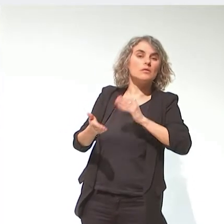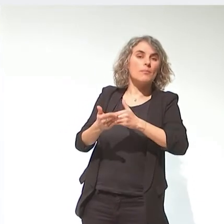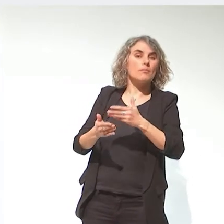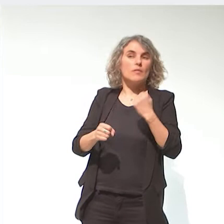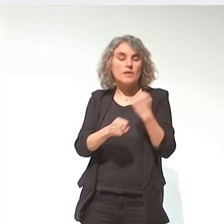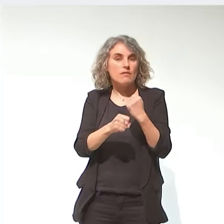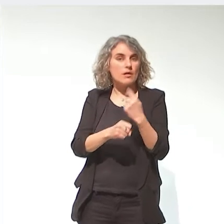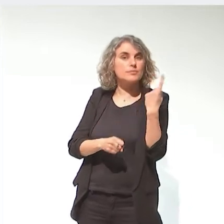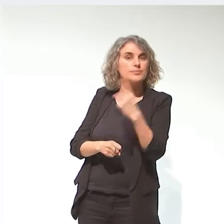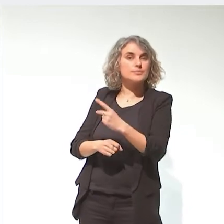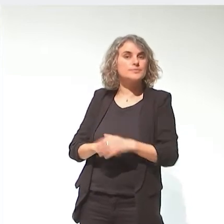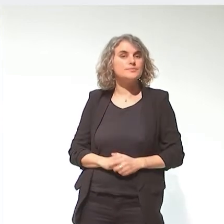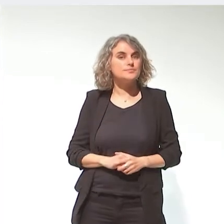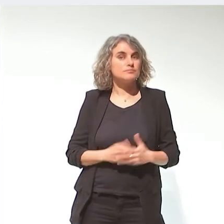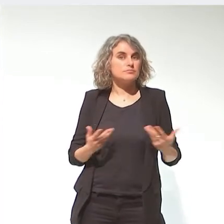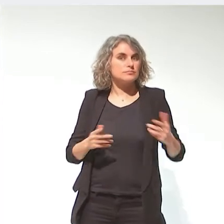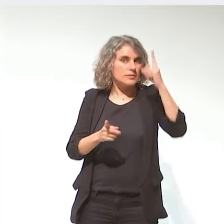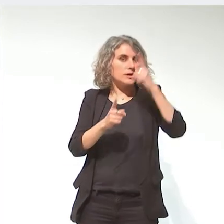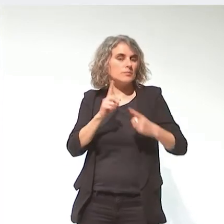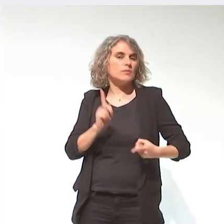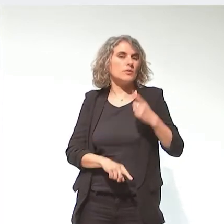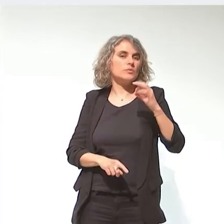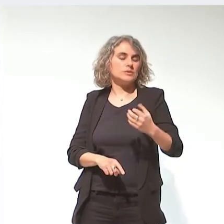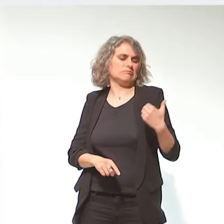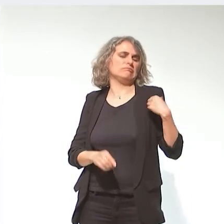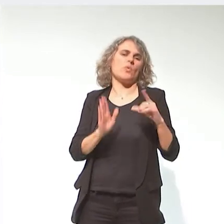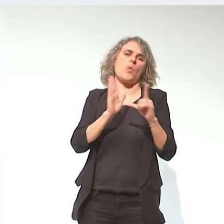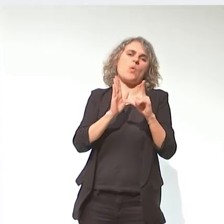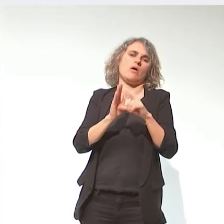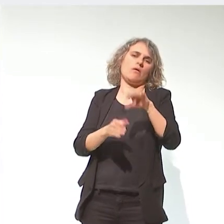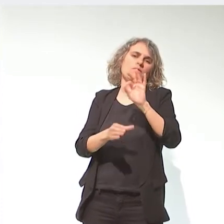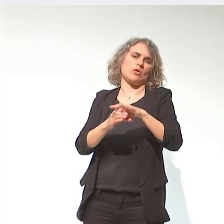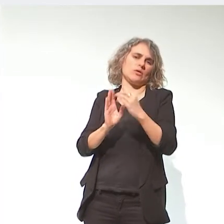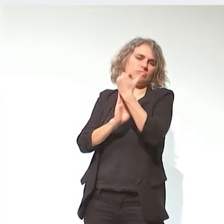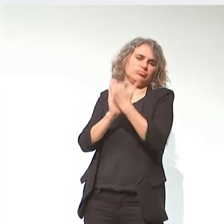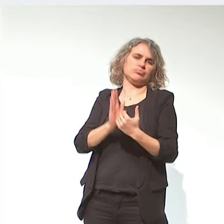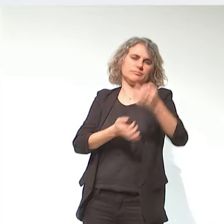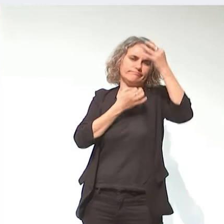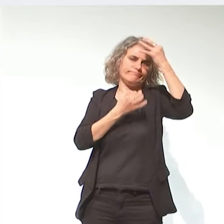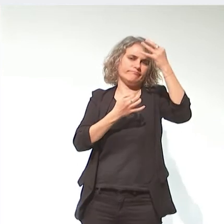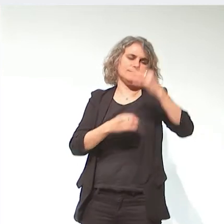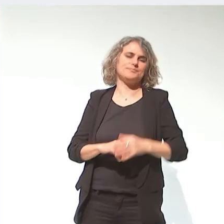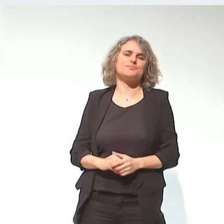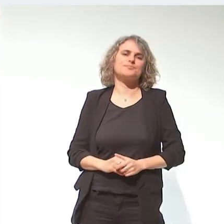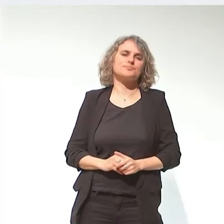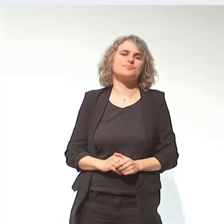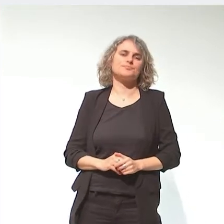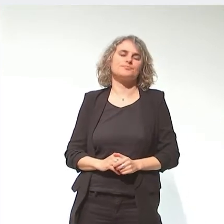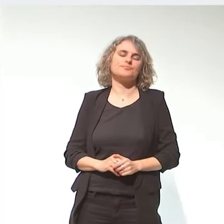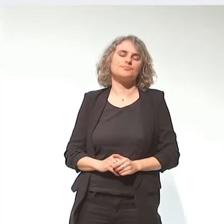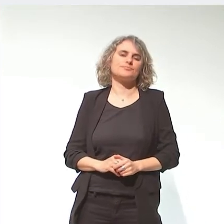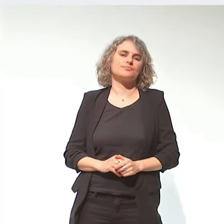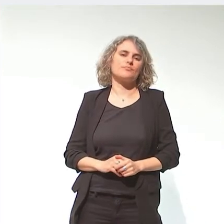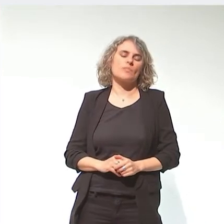also adopted a special act, the Accessibility of Websites and Mobile Application Act. And